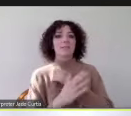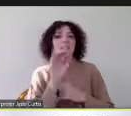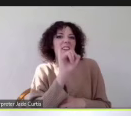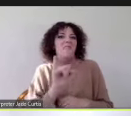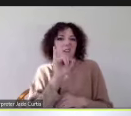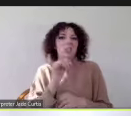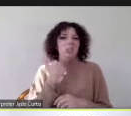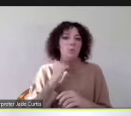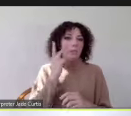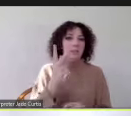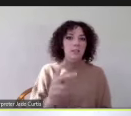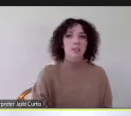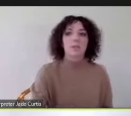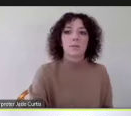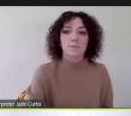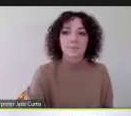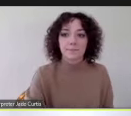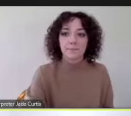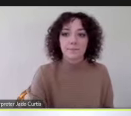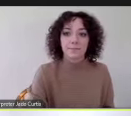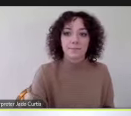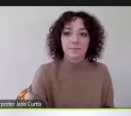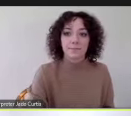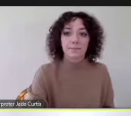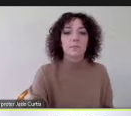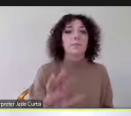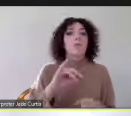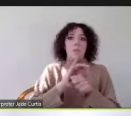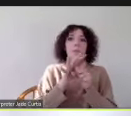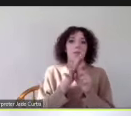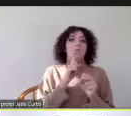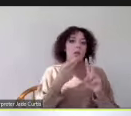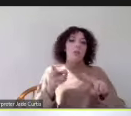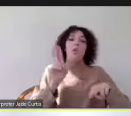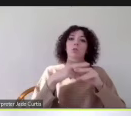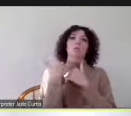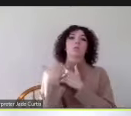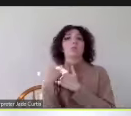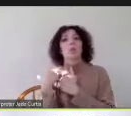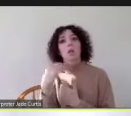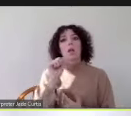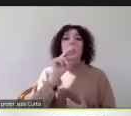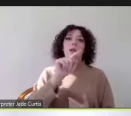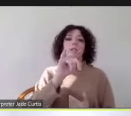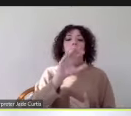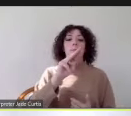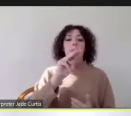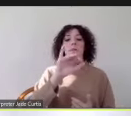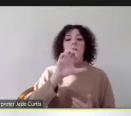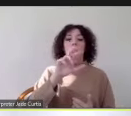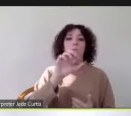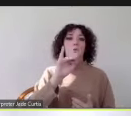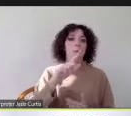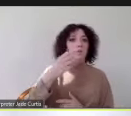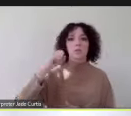Therefore, the pandemic has potentially increased the burden of antimicrobial resistance. The burden